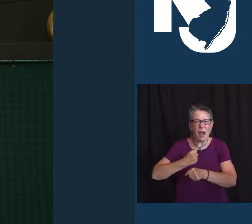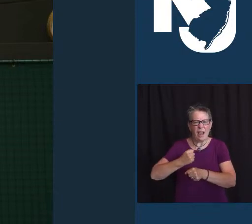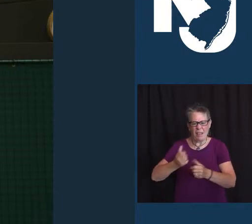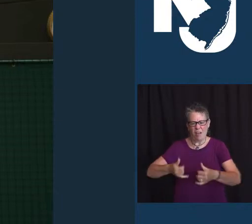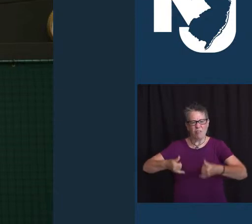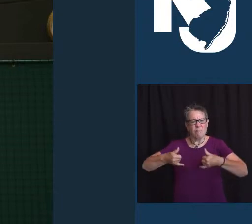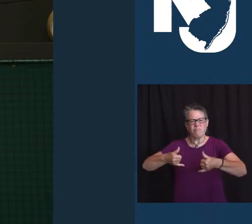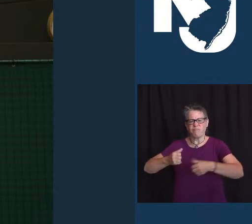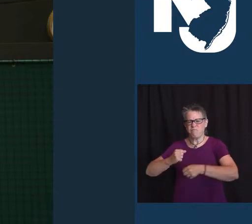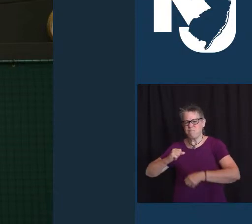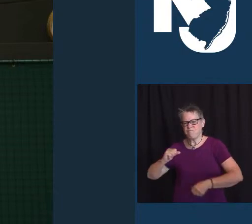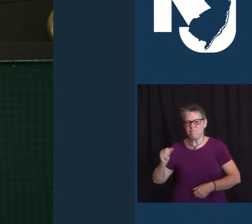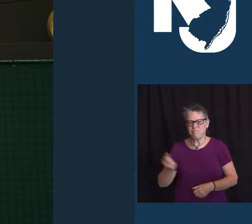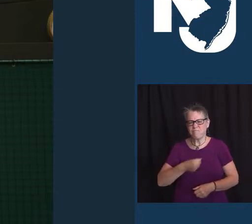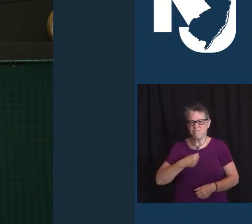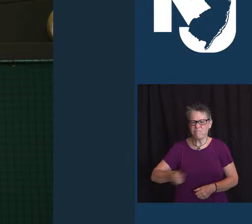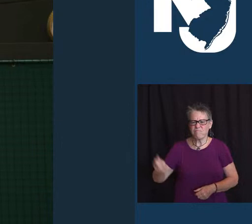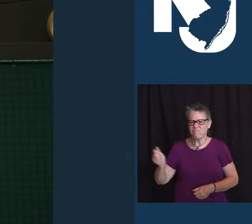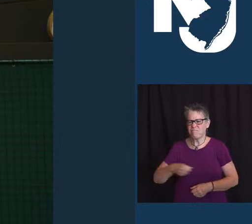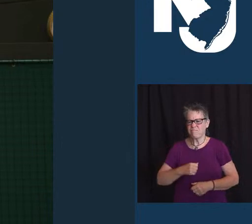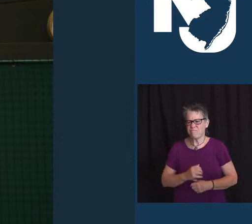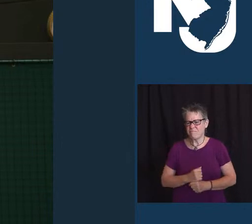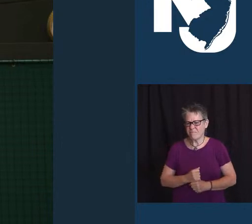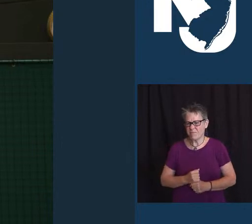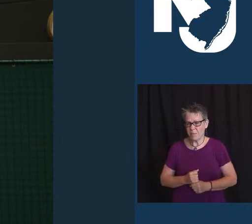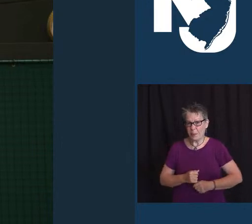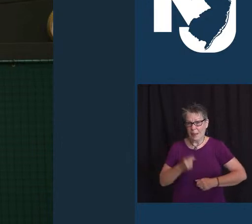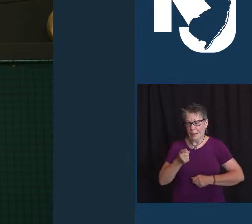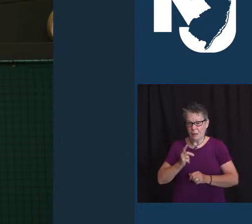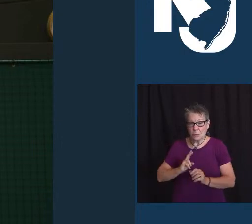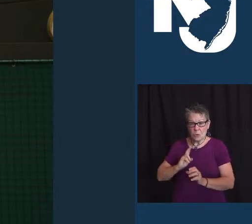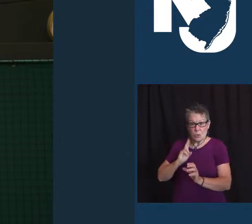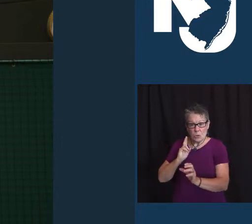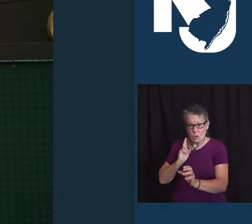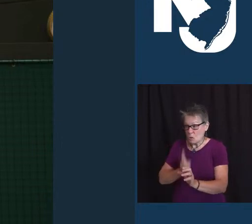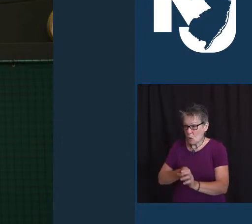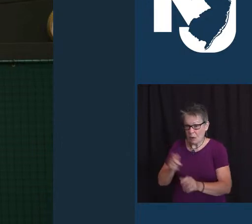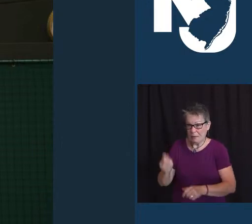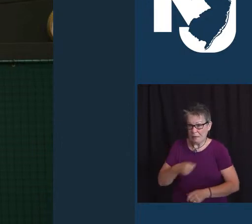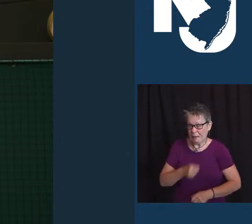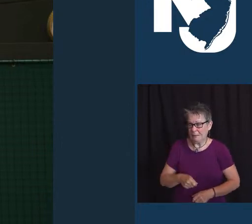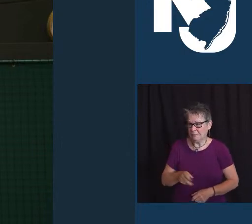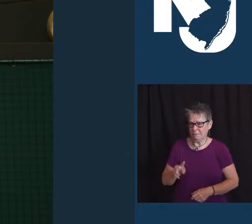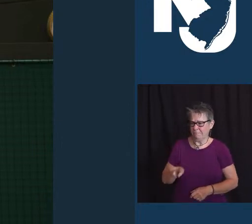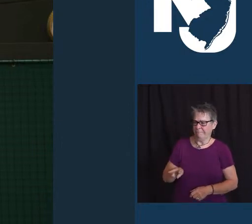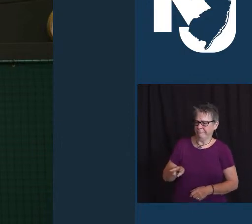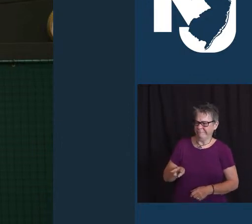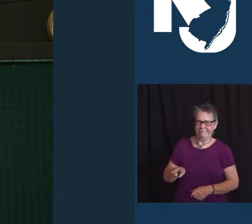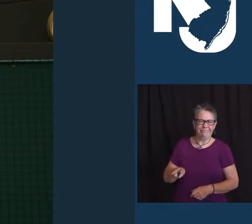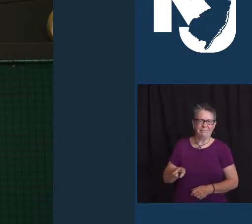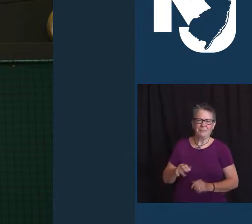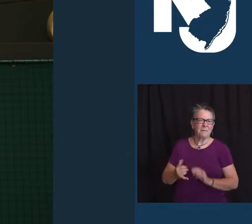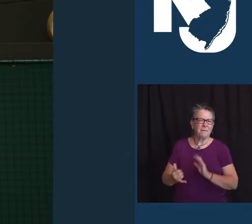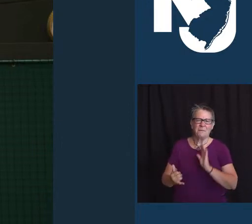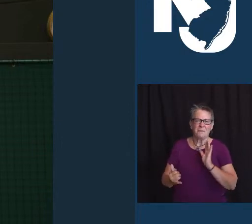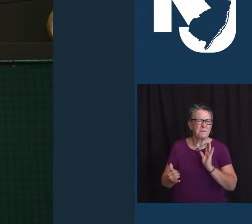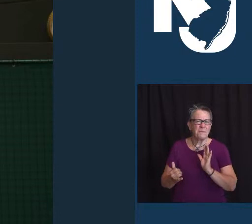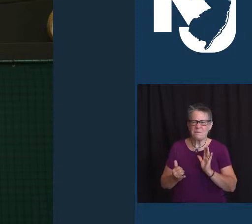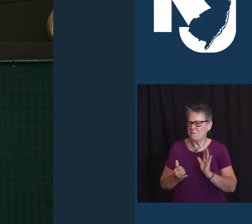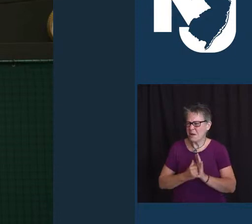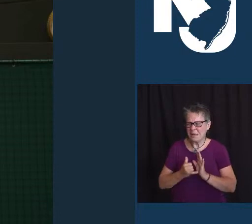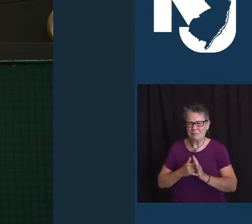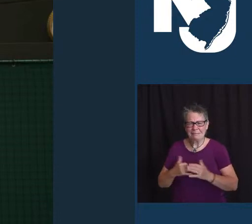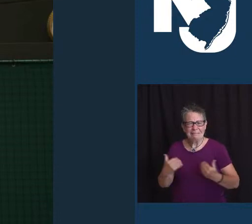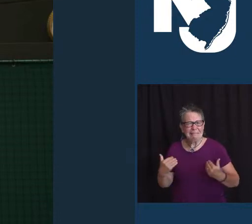unseeded competitor despite being the number 19 ranked junior player in the world, and took the title in a straight set